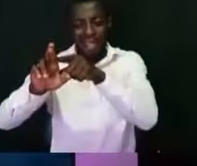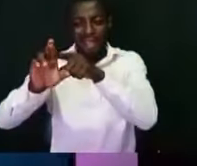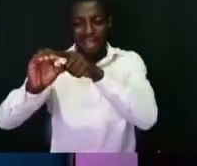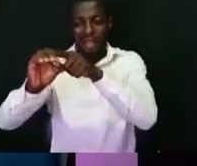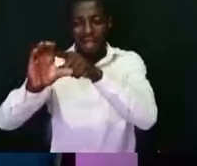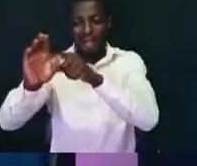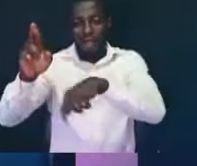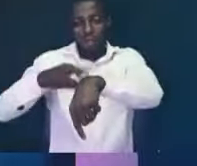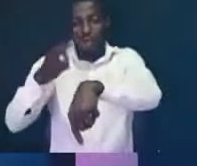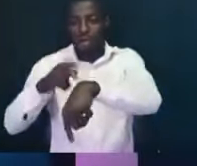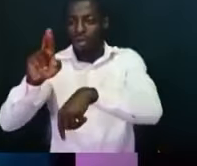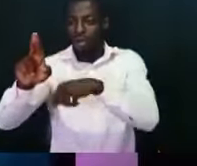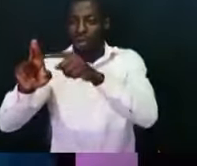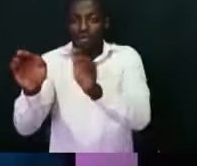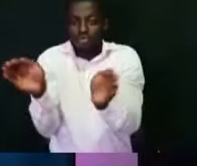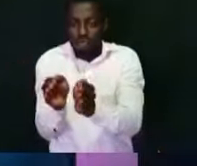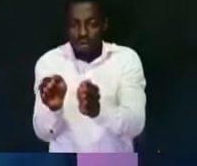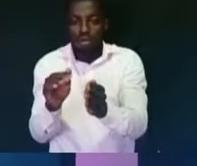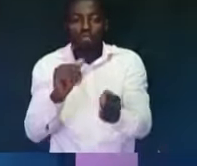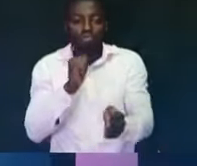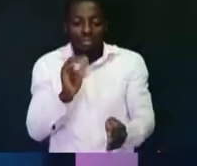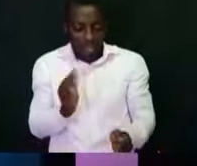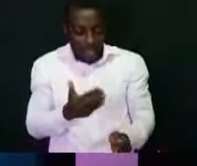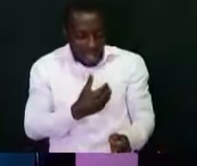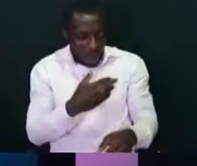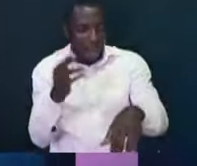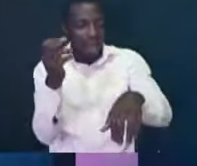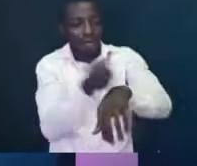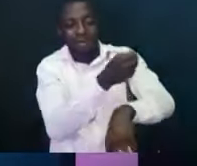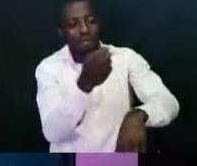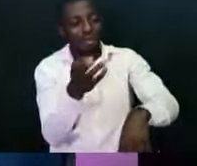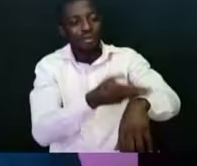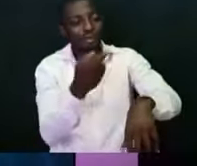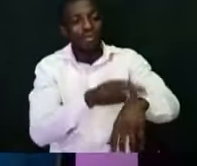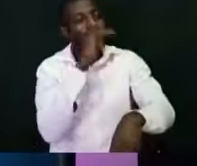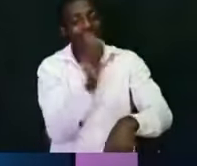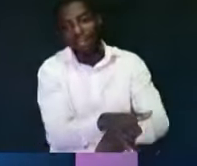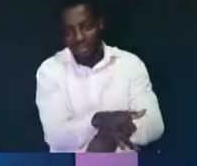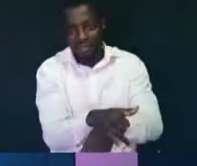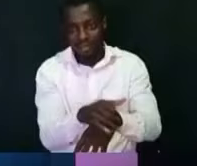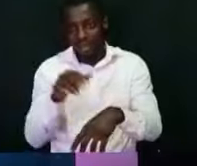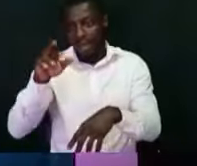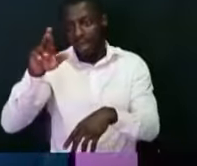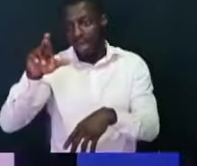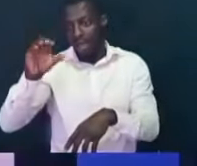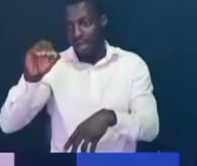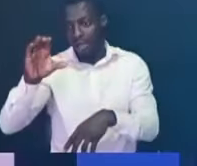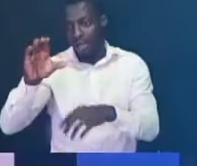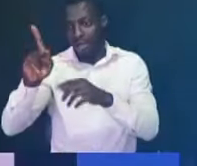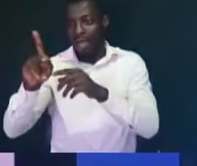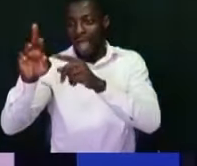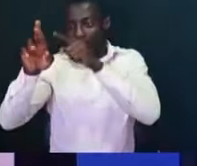r is not like our Rock b letter r as even our